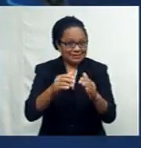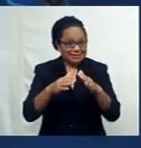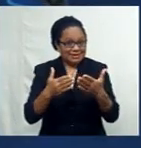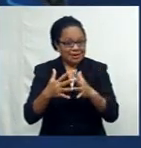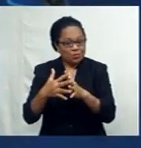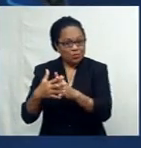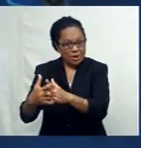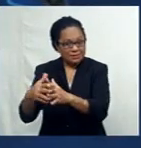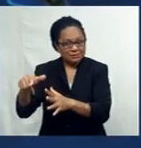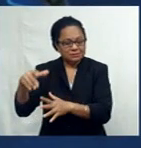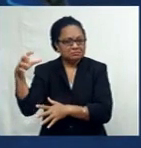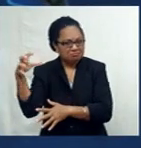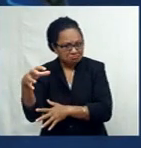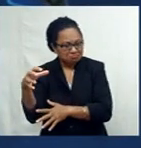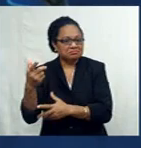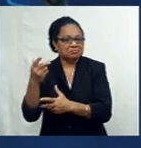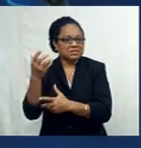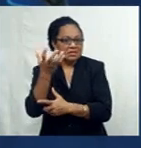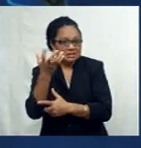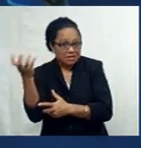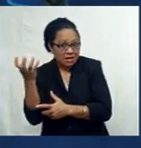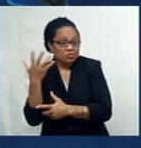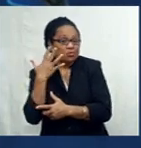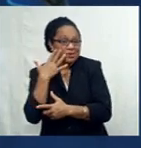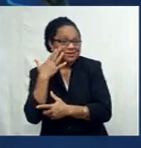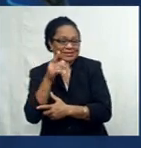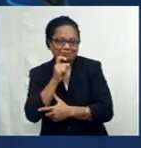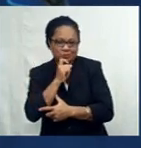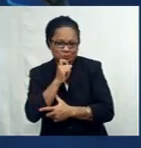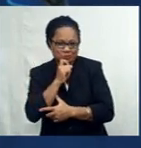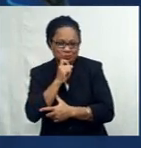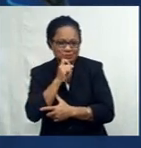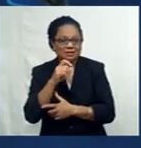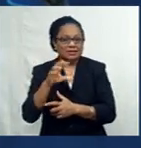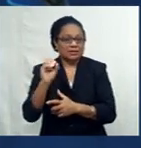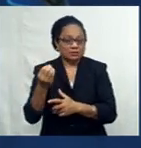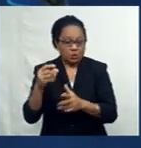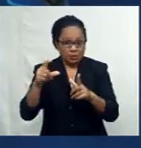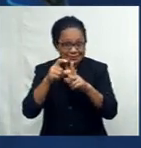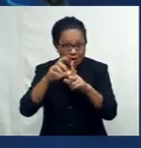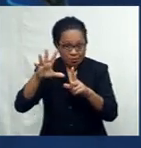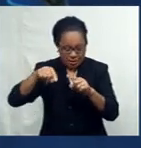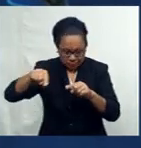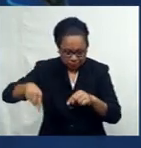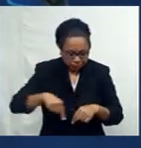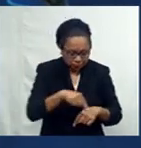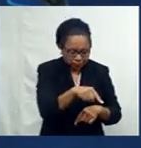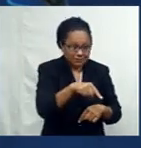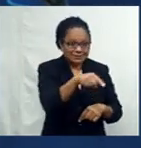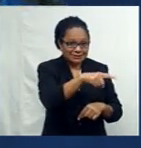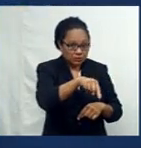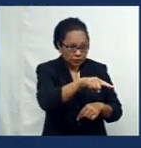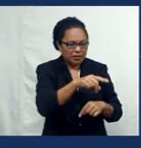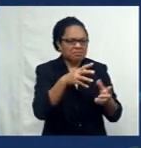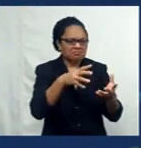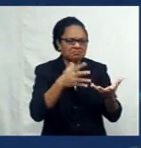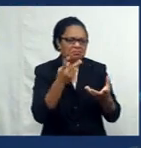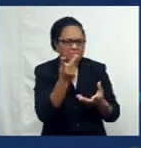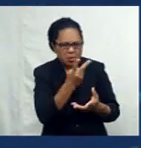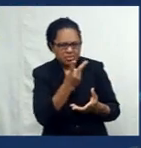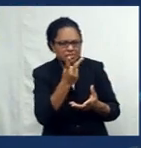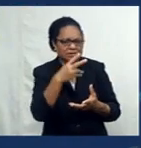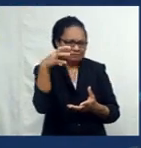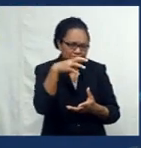west, mostly sunny, becoming cloudy in the late afternoon. Eastwards from Pacific Harbour to Suva, a mixture of sun and